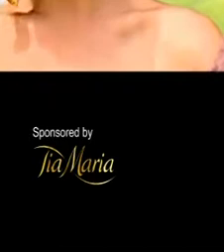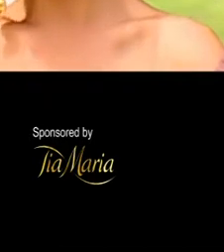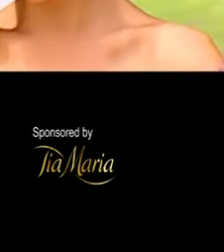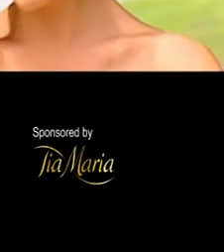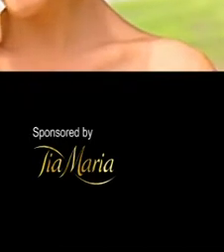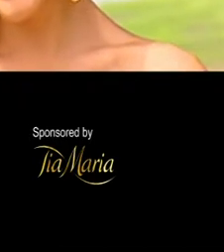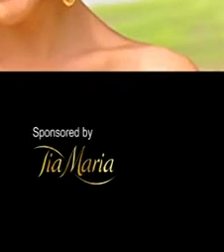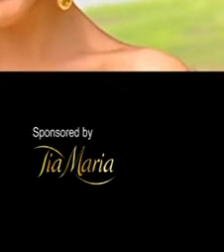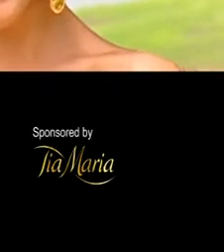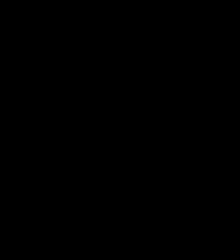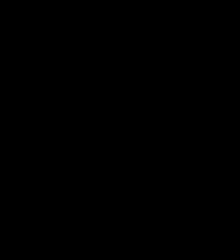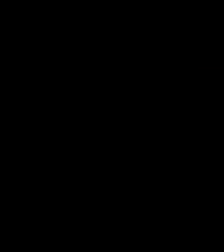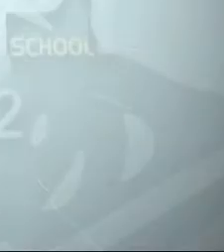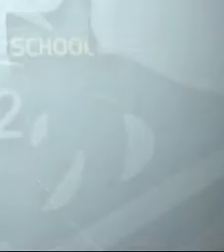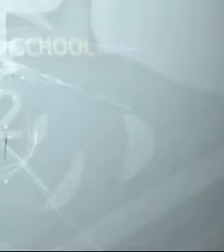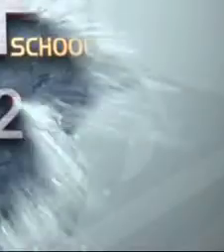Living.